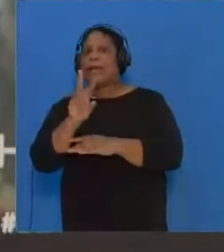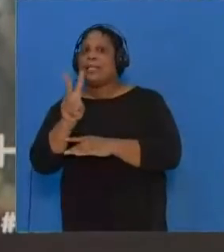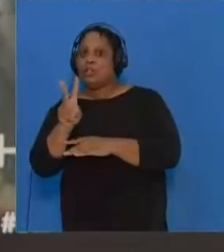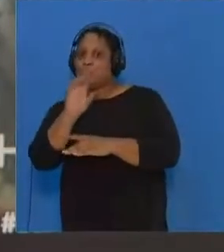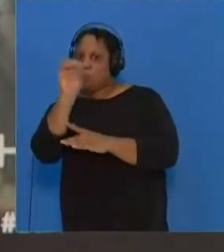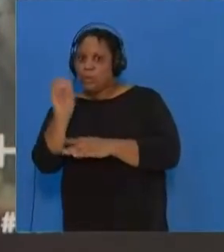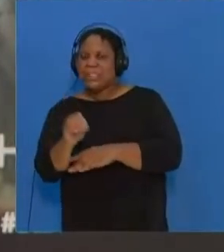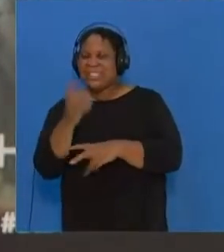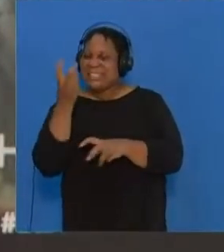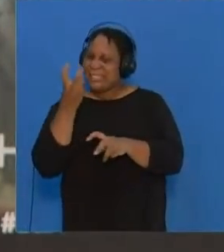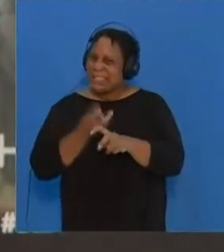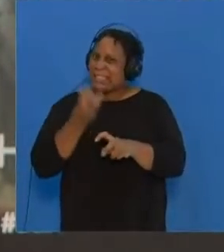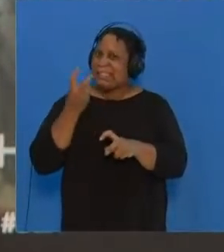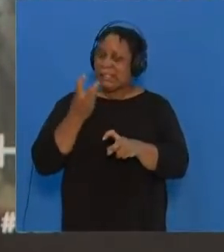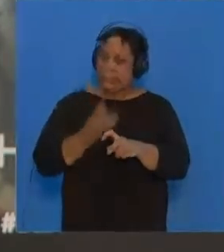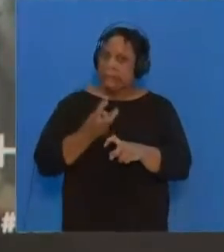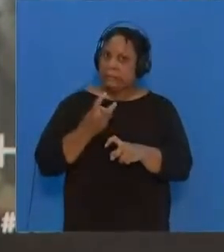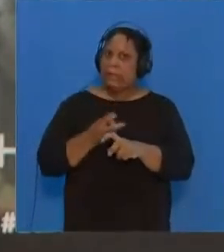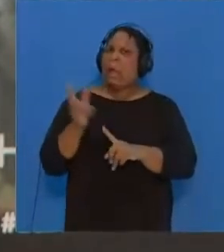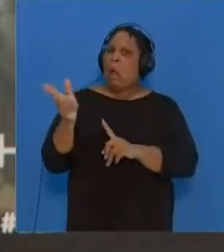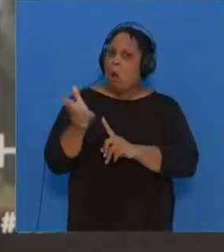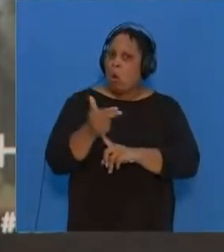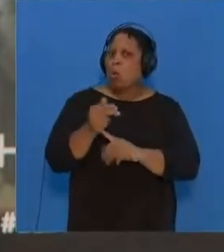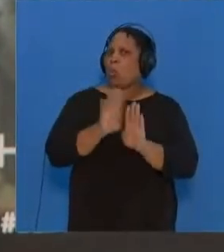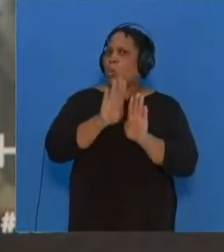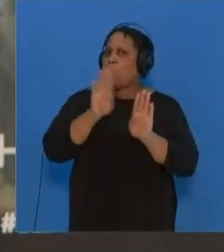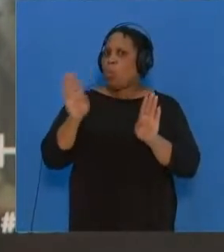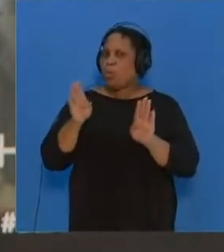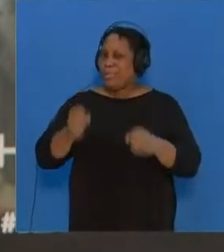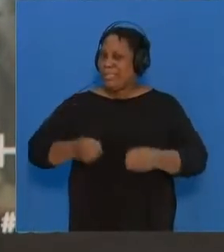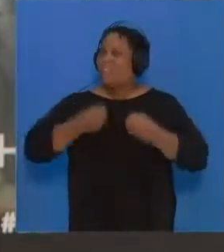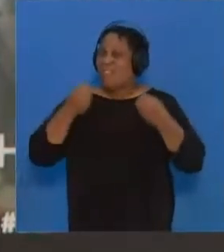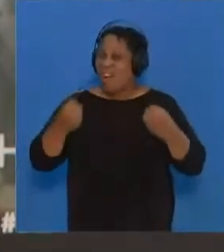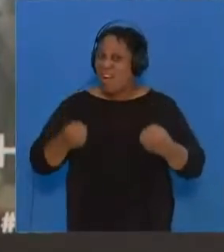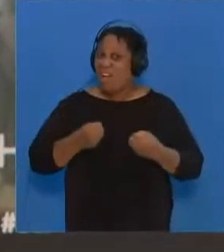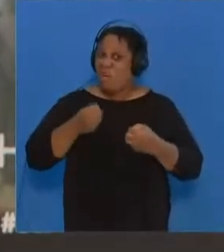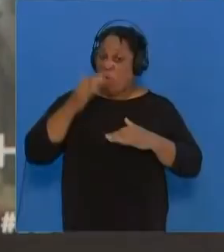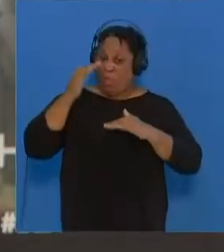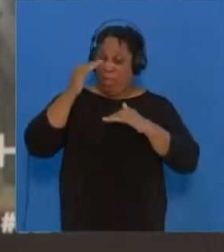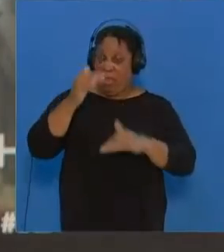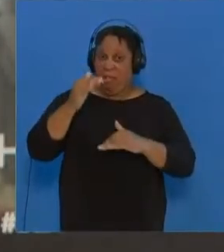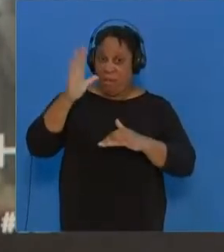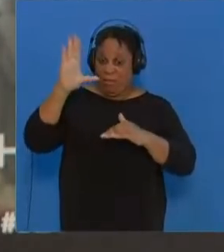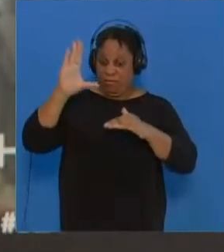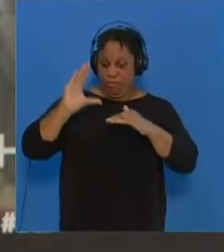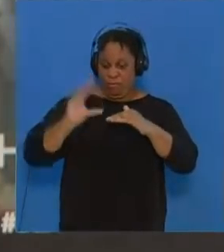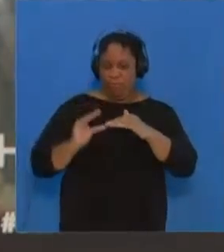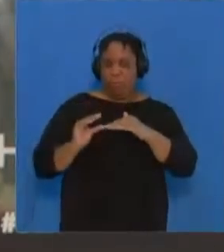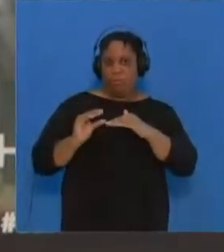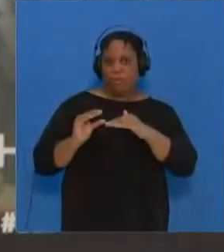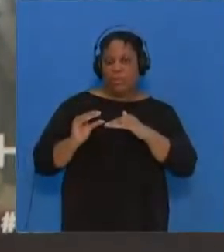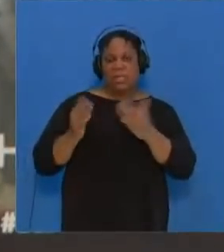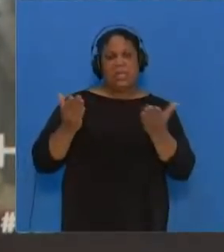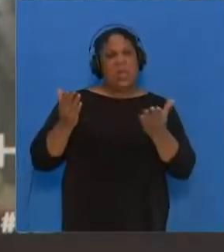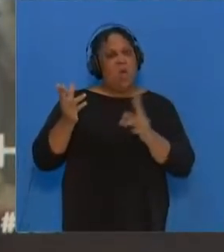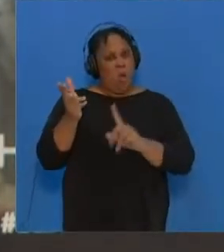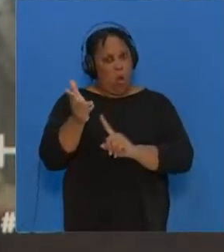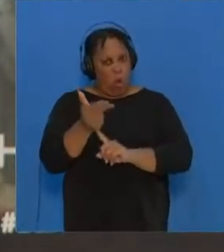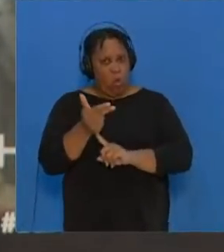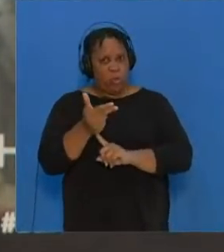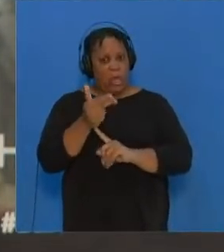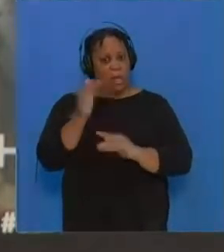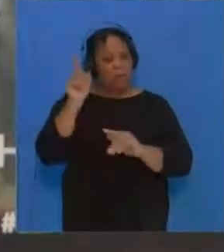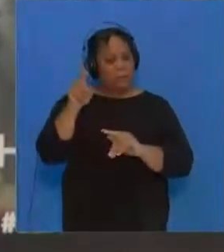to be difficult for all of our hotels to open and to survive when the capacity is down to that level. And hotels are going to have